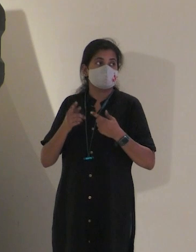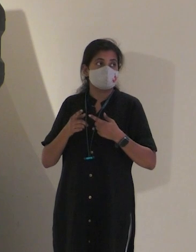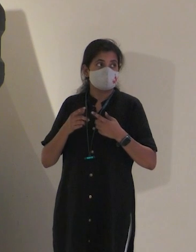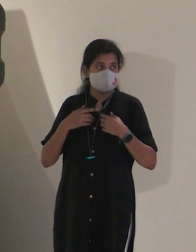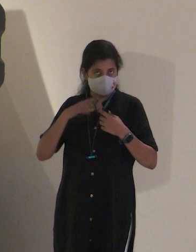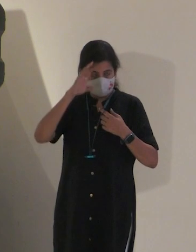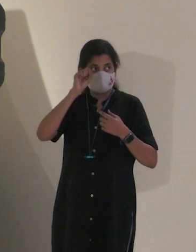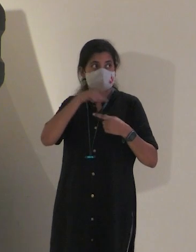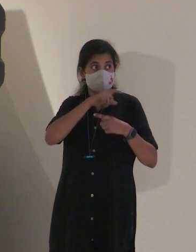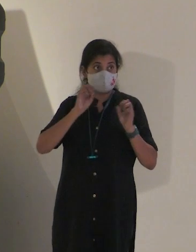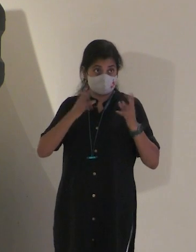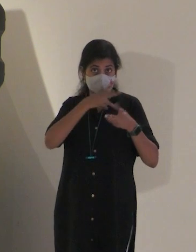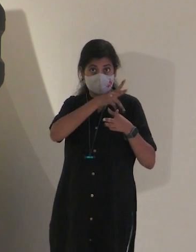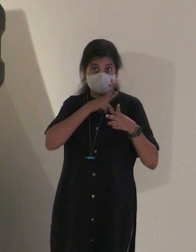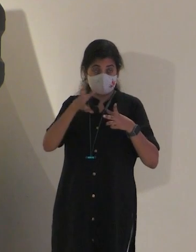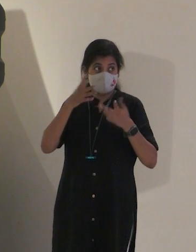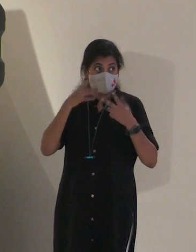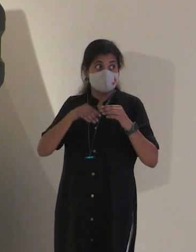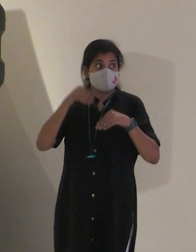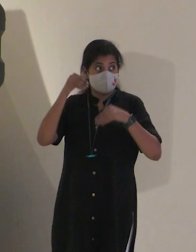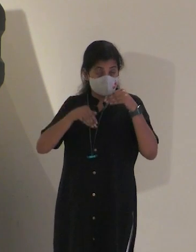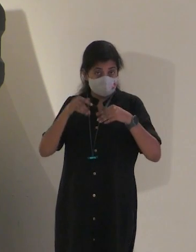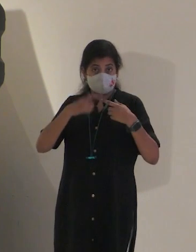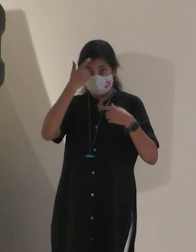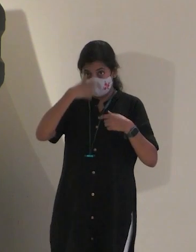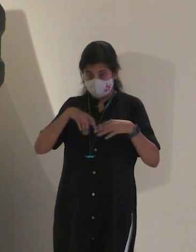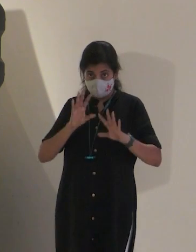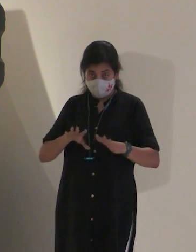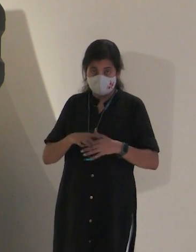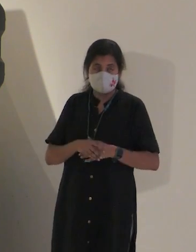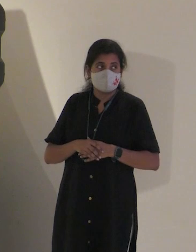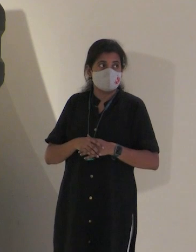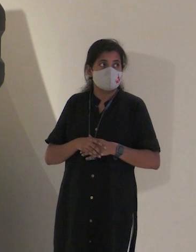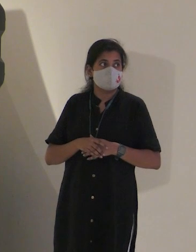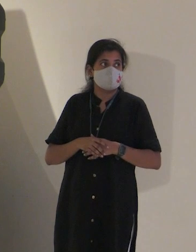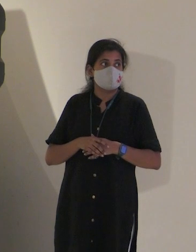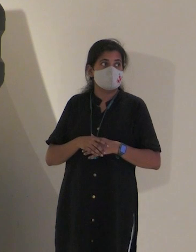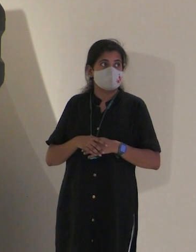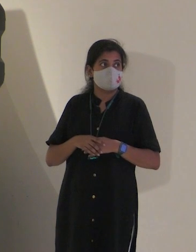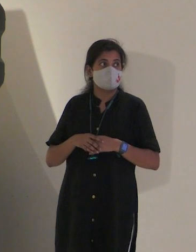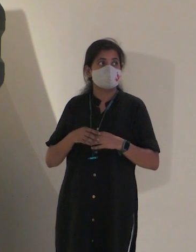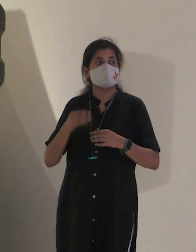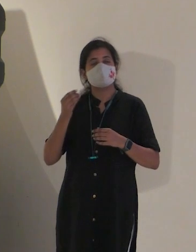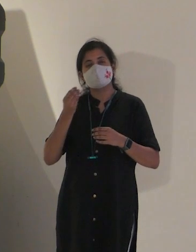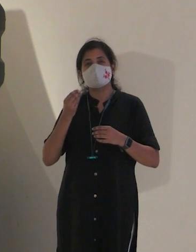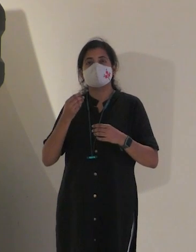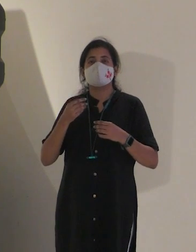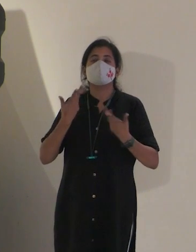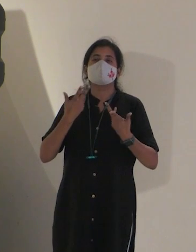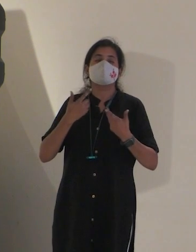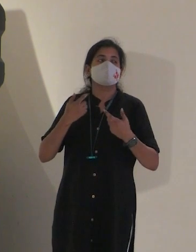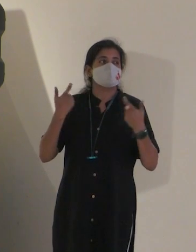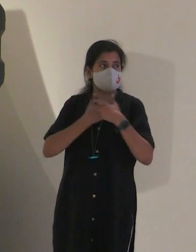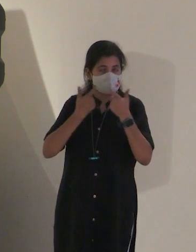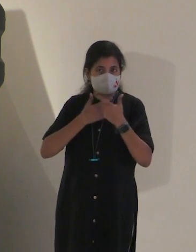you began with the politics of the body, and that sort of reminds me of this funny image. There is a statue of